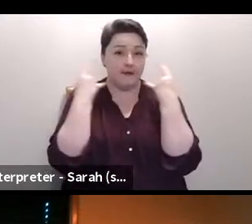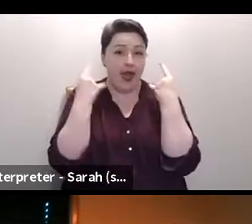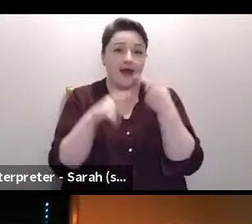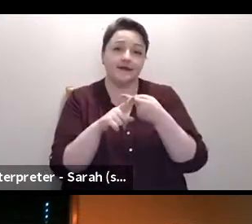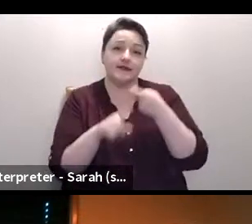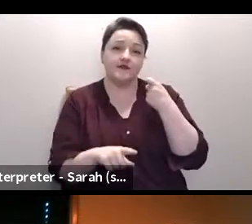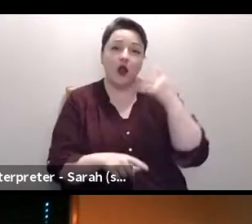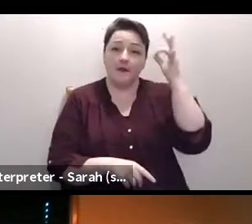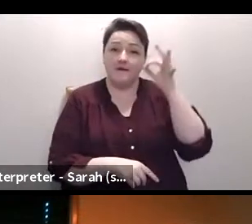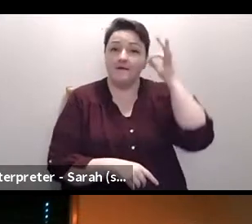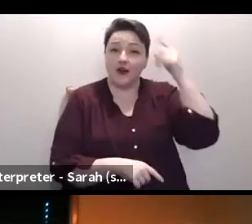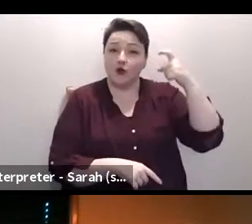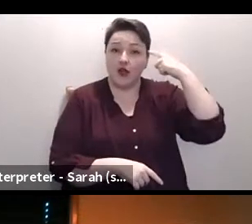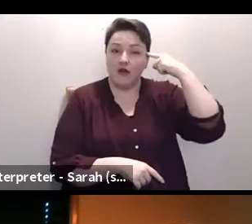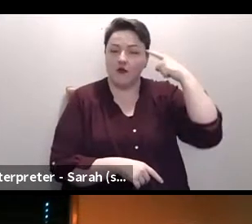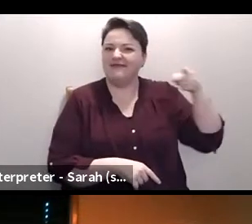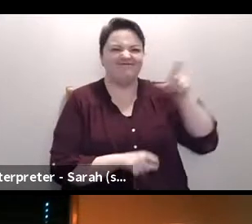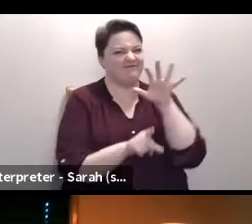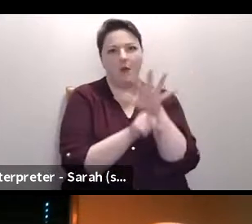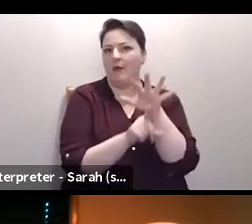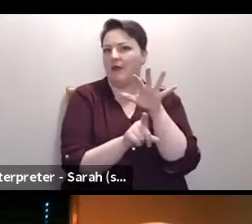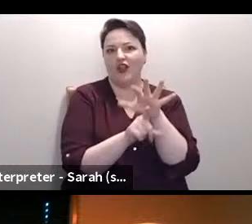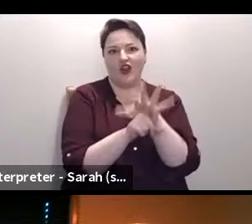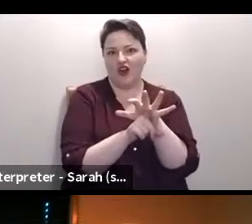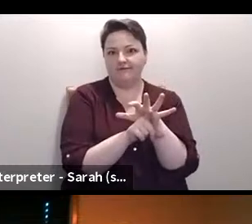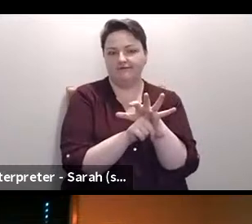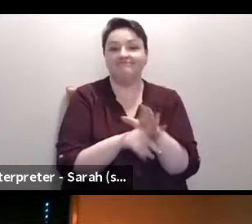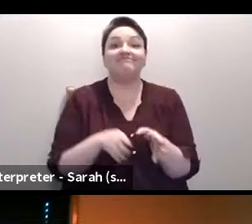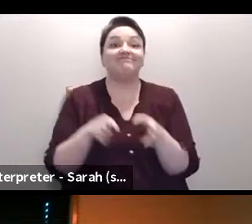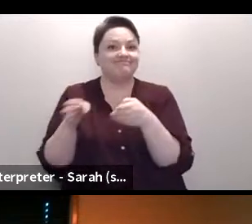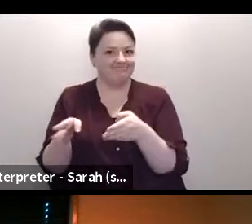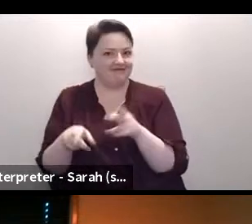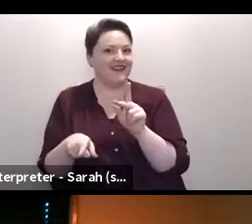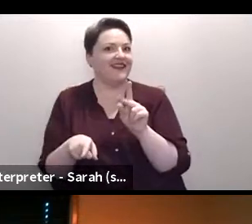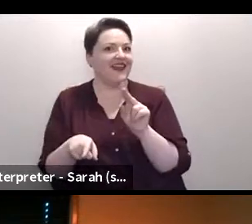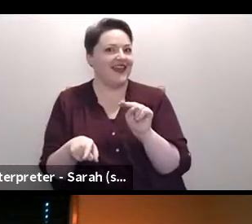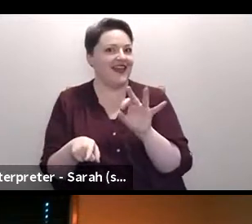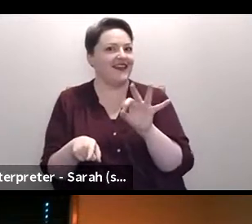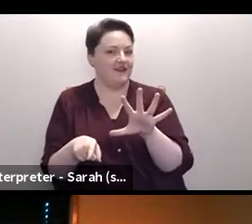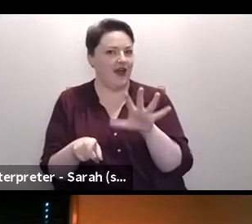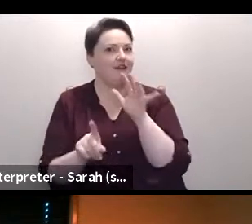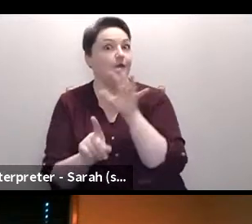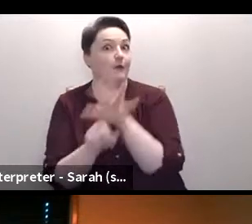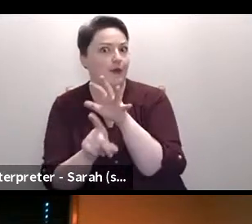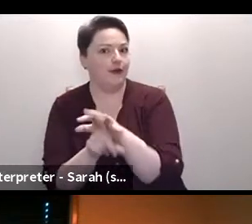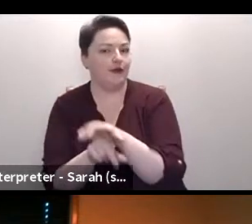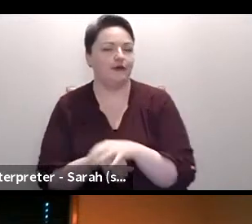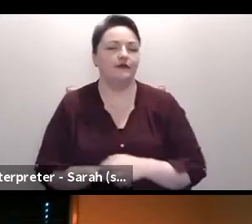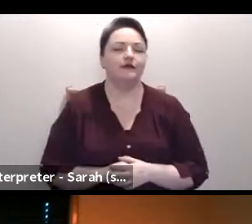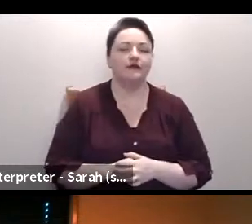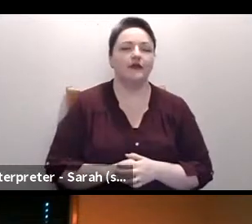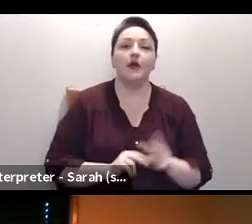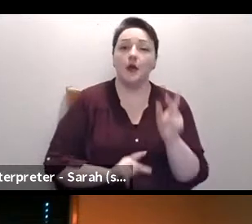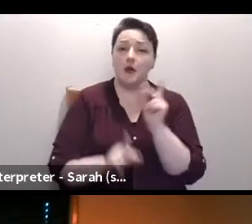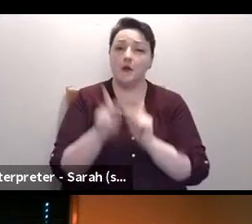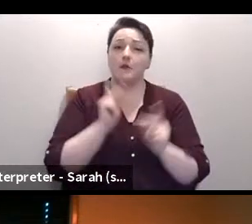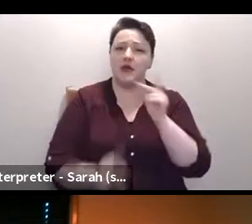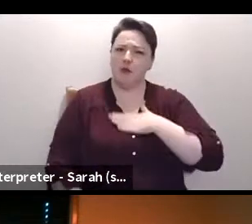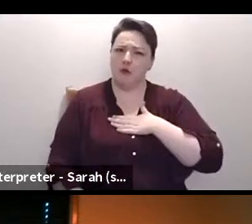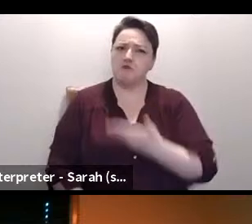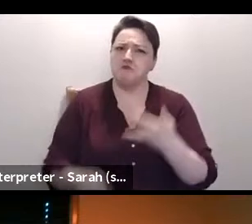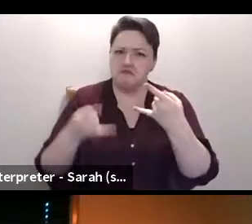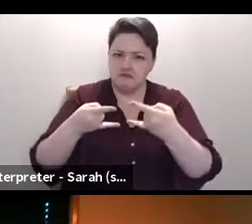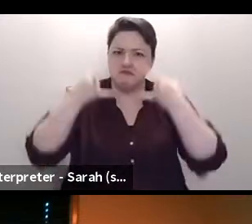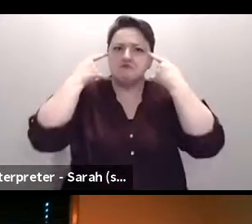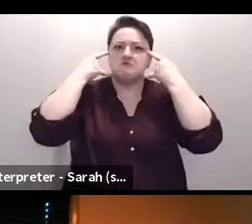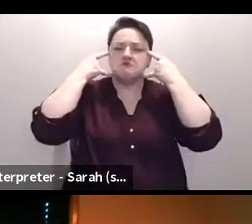government are not quite as popular as the KN95 masks. And also that people are wanting to wear them more often than